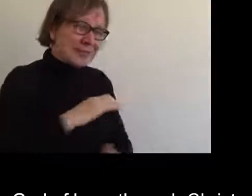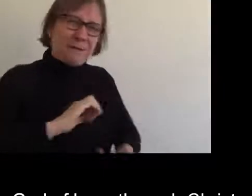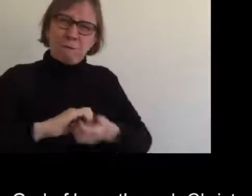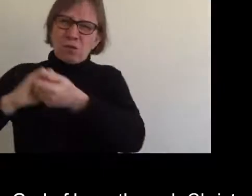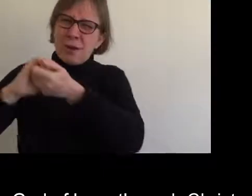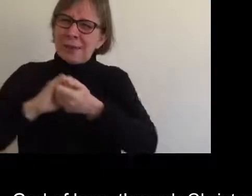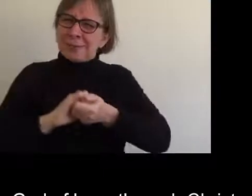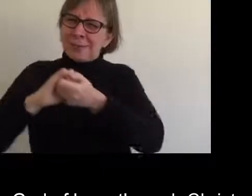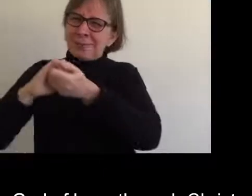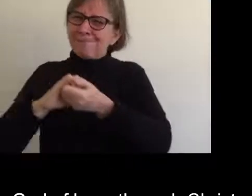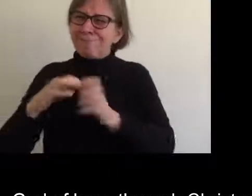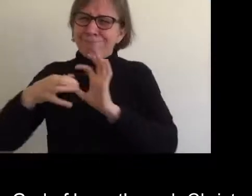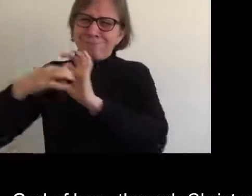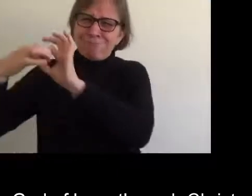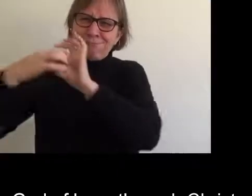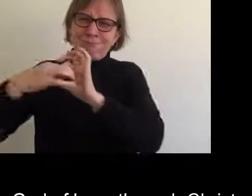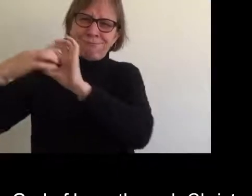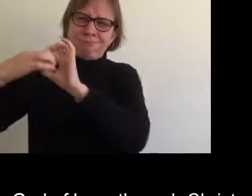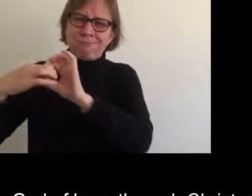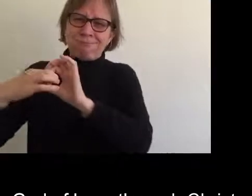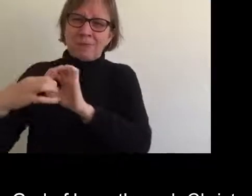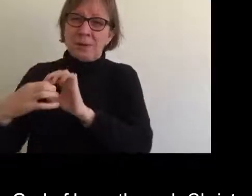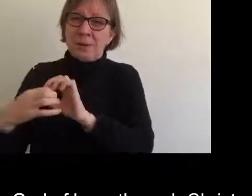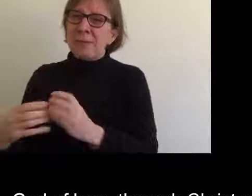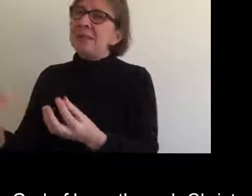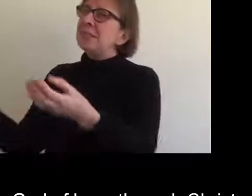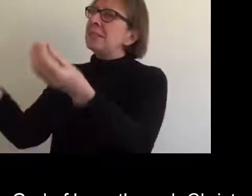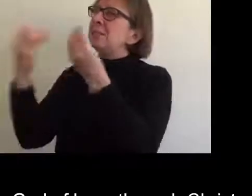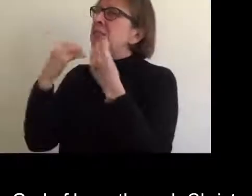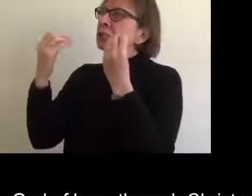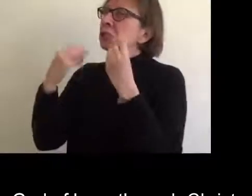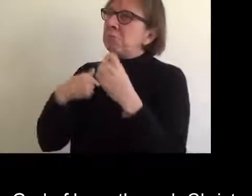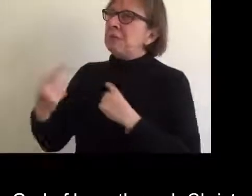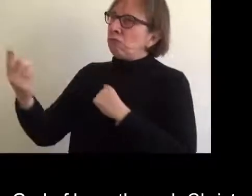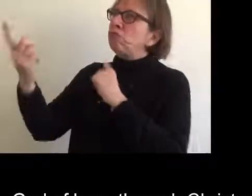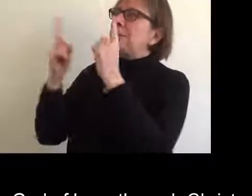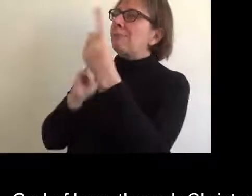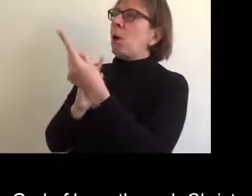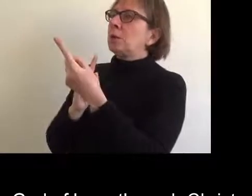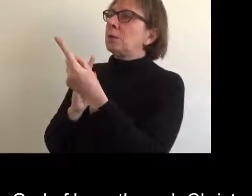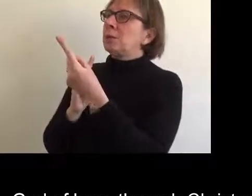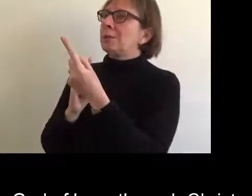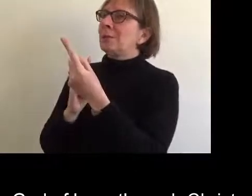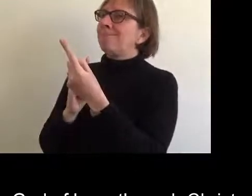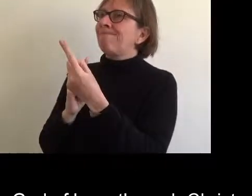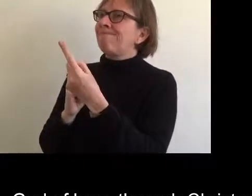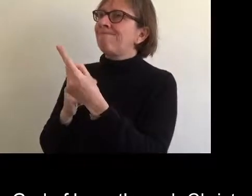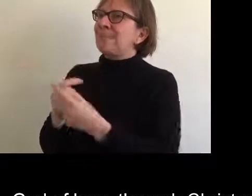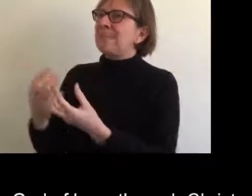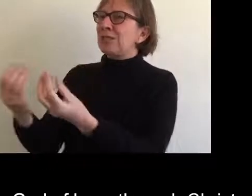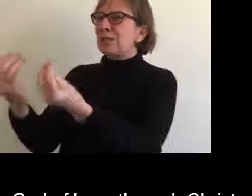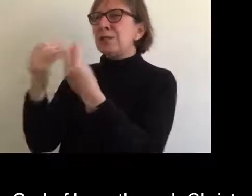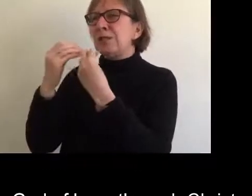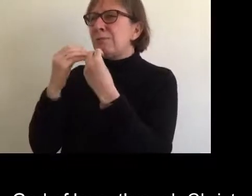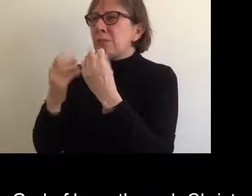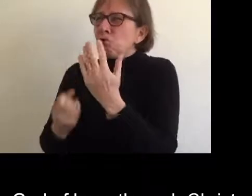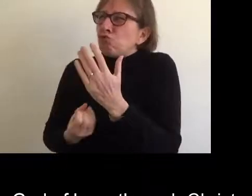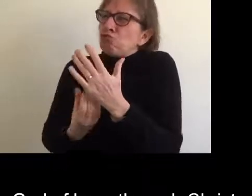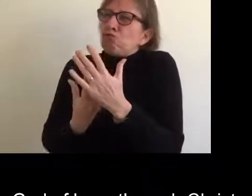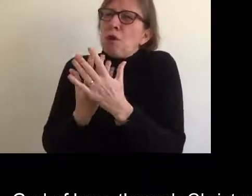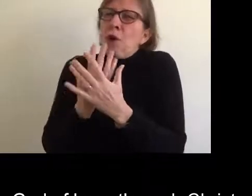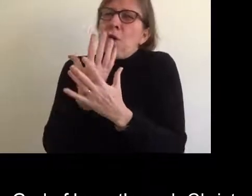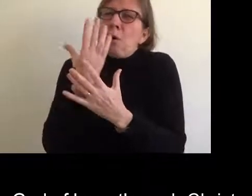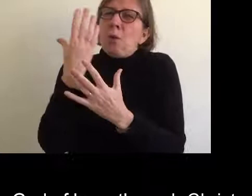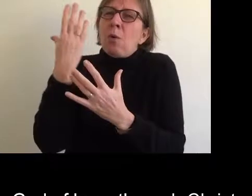it. Teach us to respond more deeply to this invitation and grow in a life that is ever more complete.